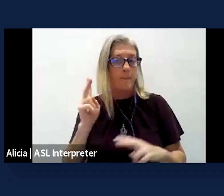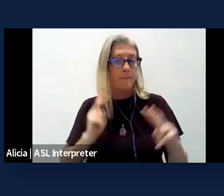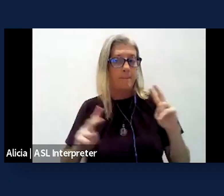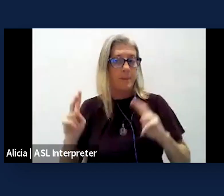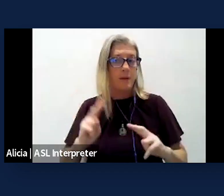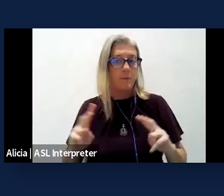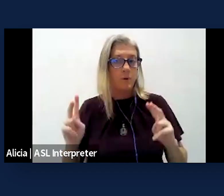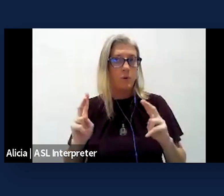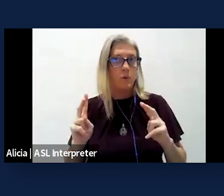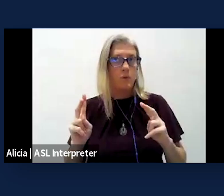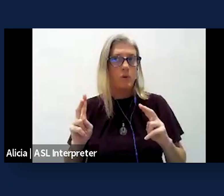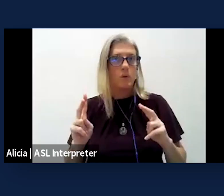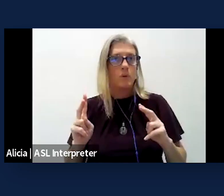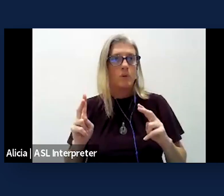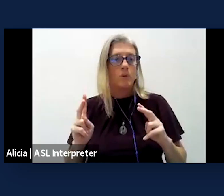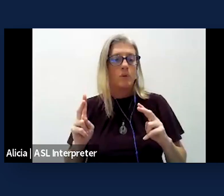who were